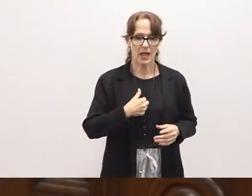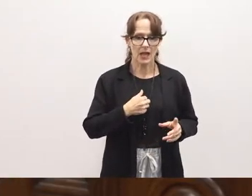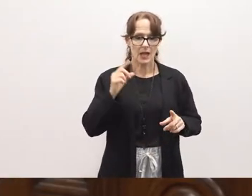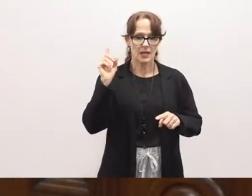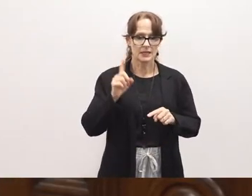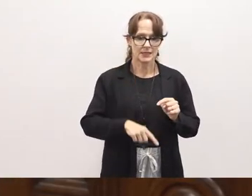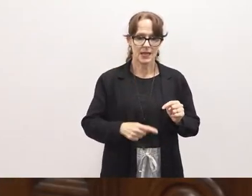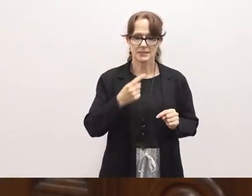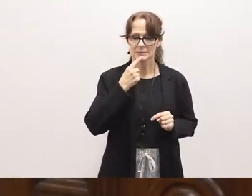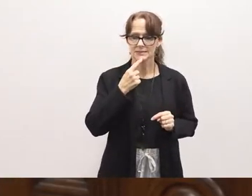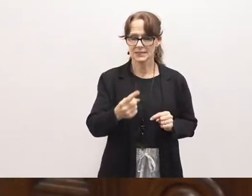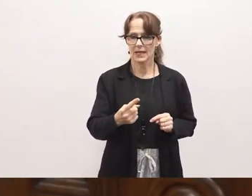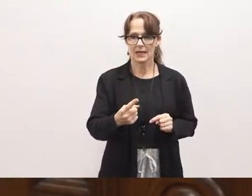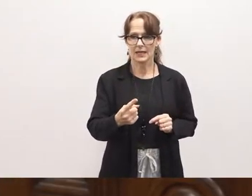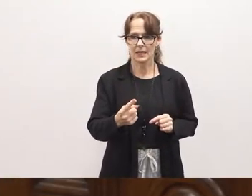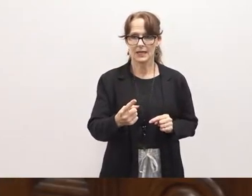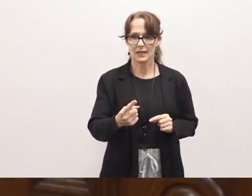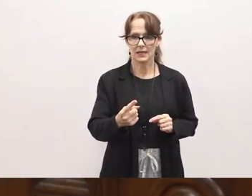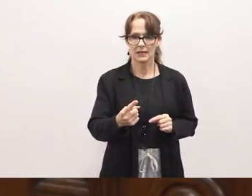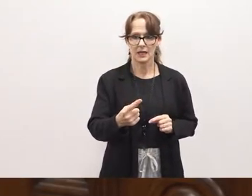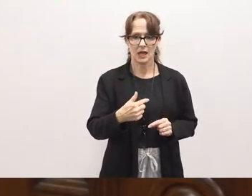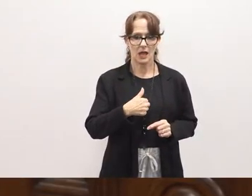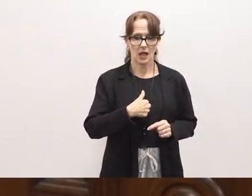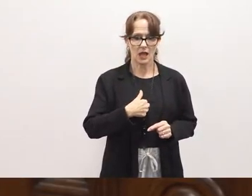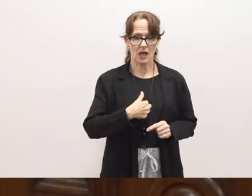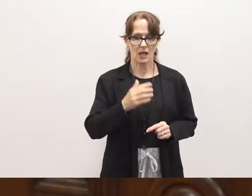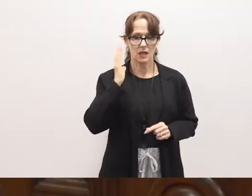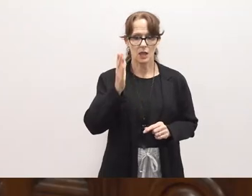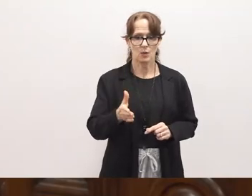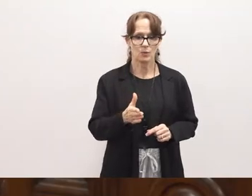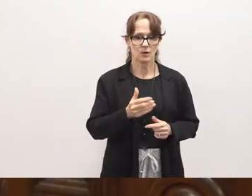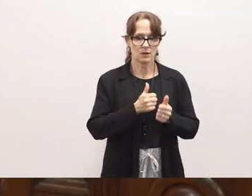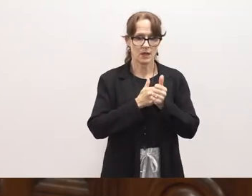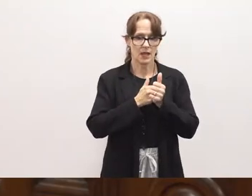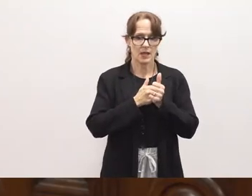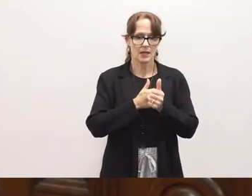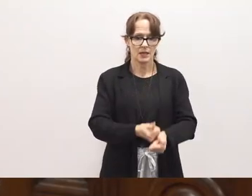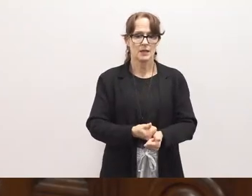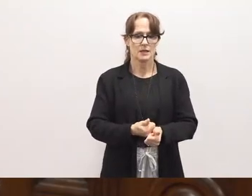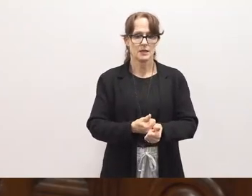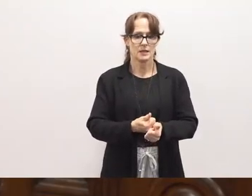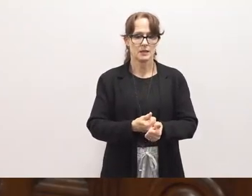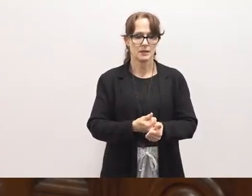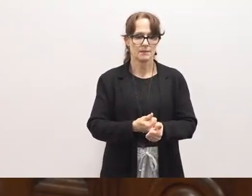I can't say that I will adhere to the